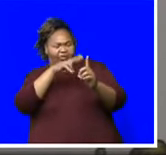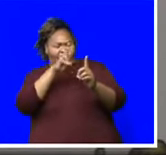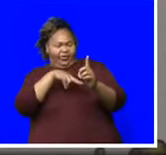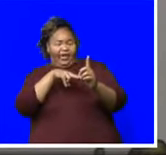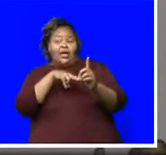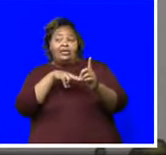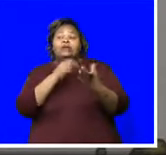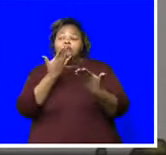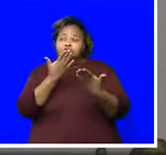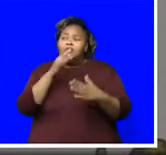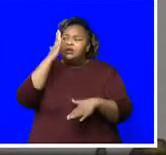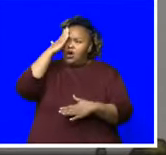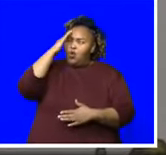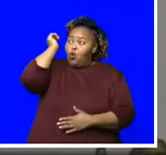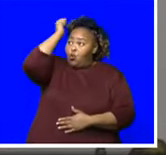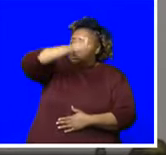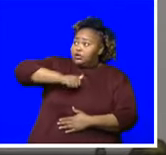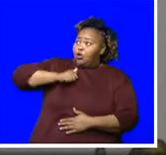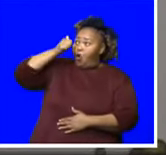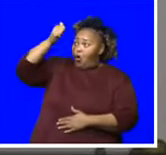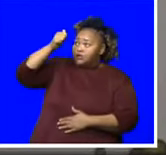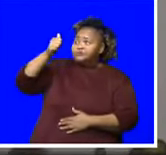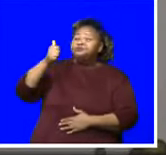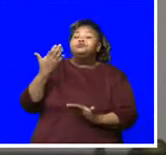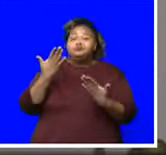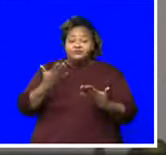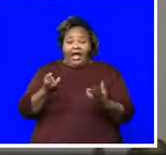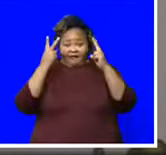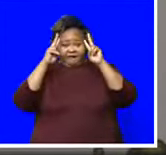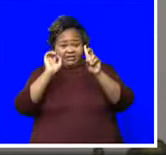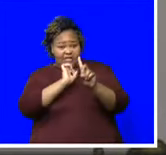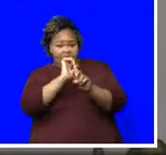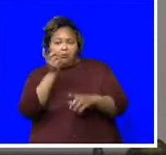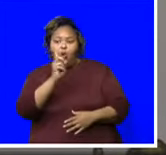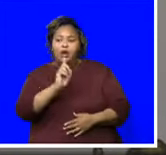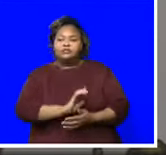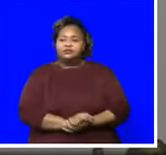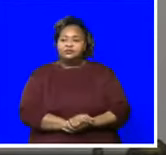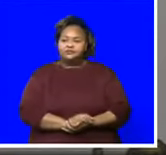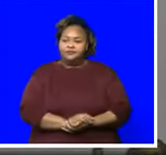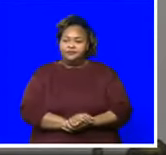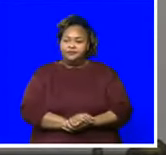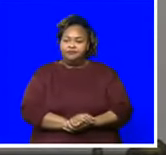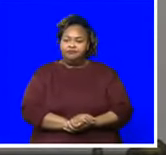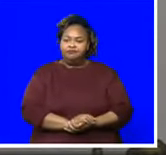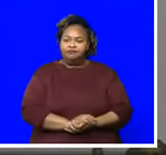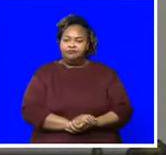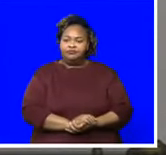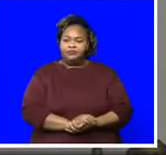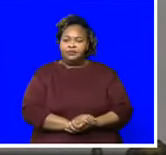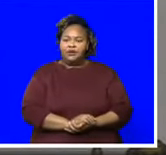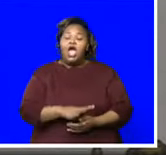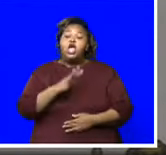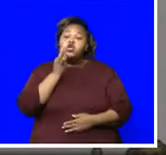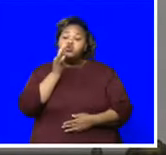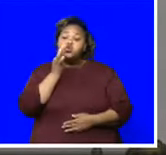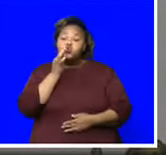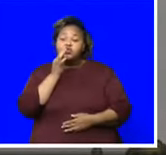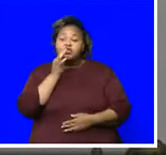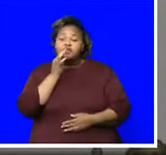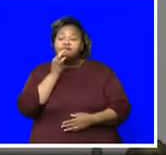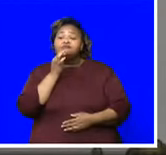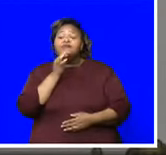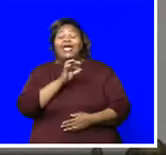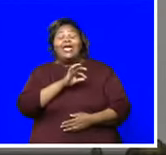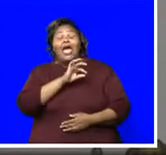lode umbona ngathi aphe kukhonona ngalokuningi, aphe kunqonota itolo kunalamuhla. Ngithanda